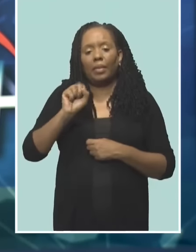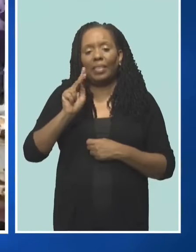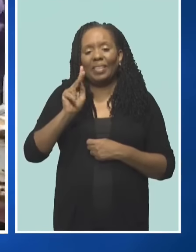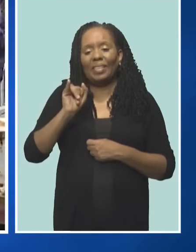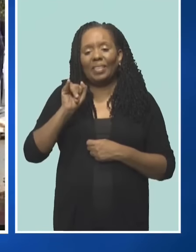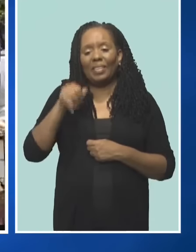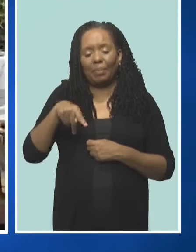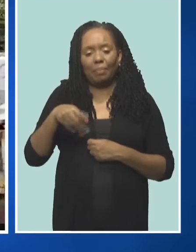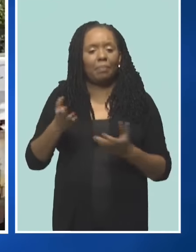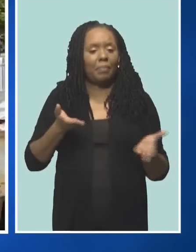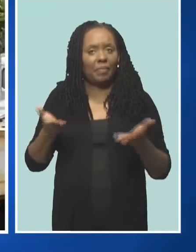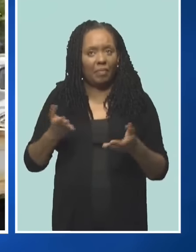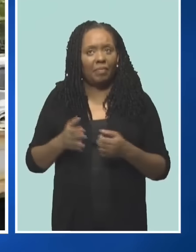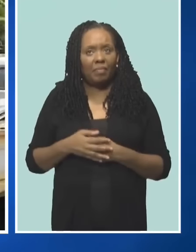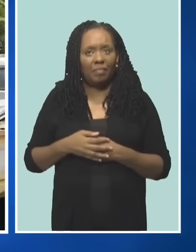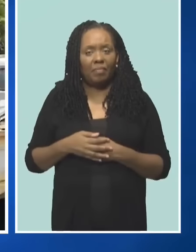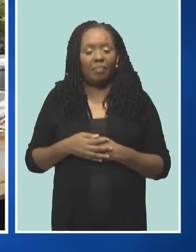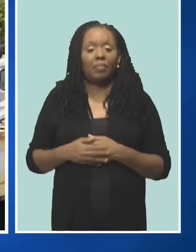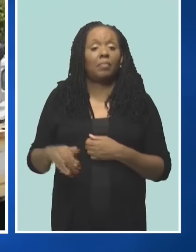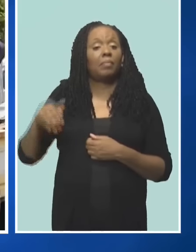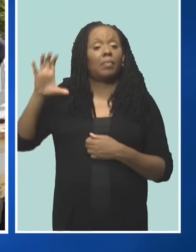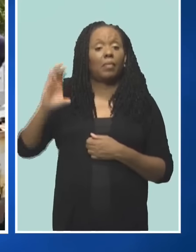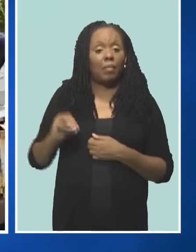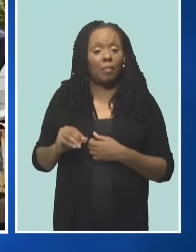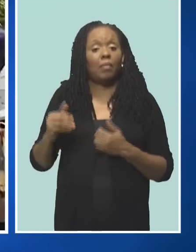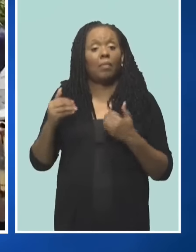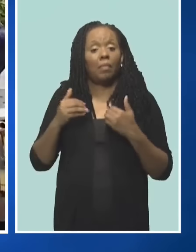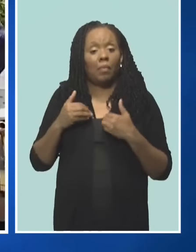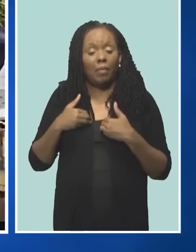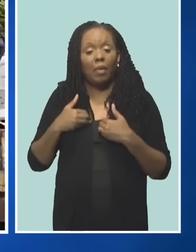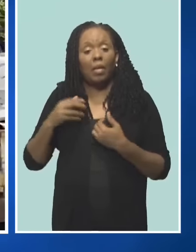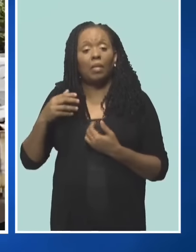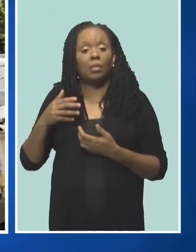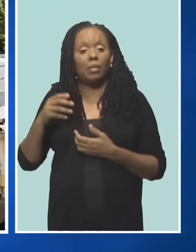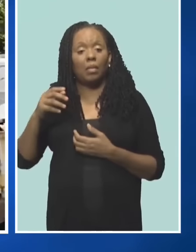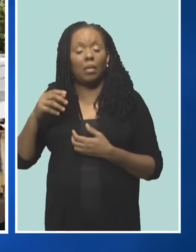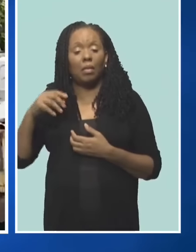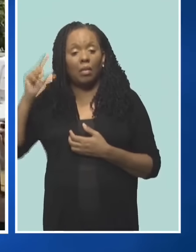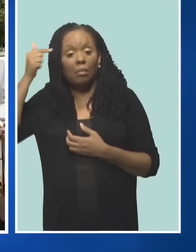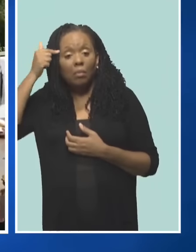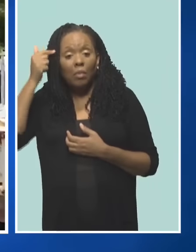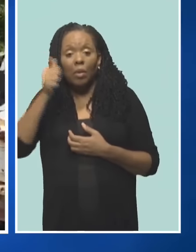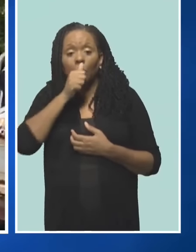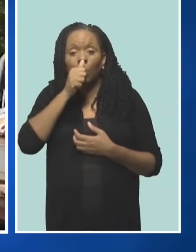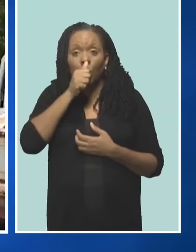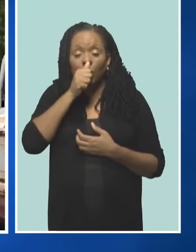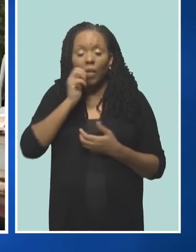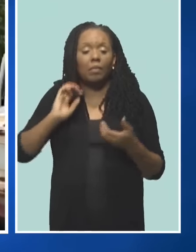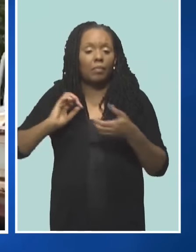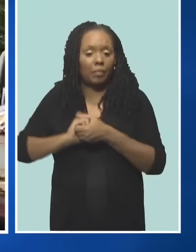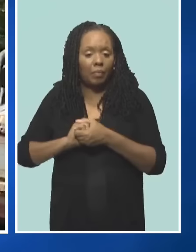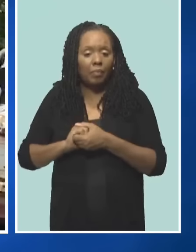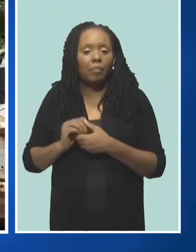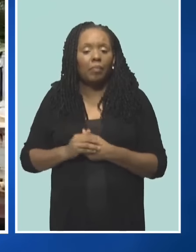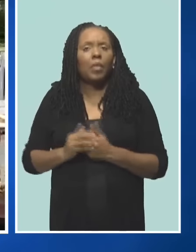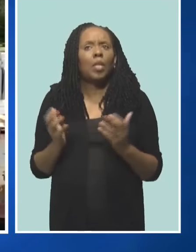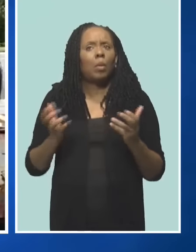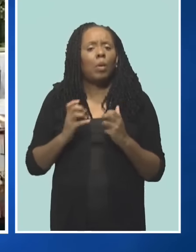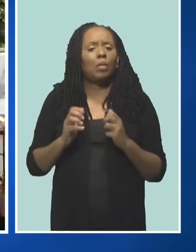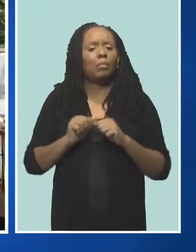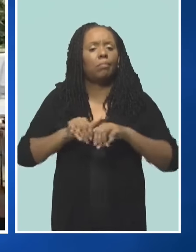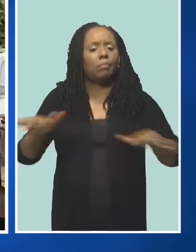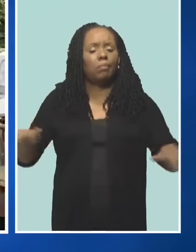with the efforts of the residents, the company has entered into a public-private initiative. And the intention is to go into other communities across